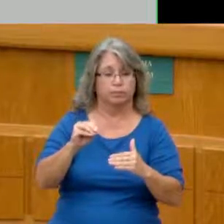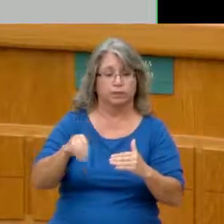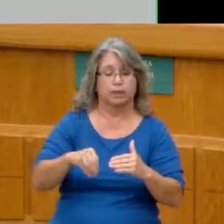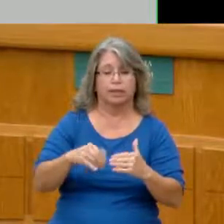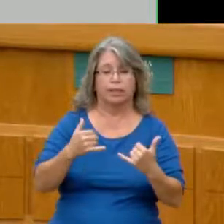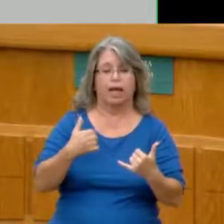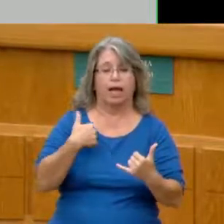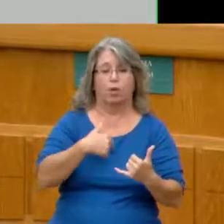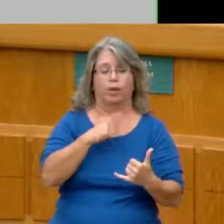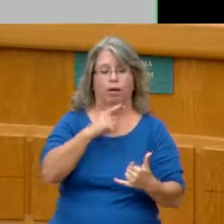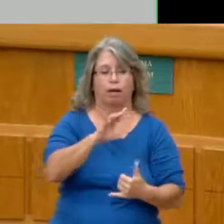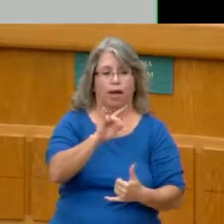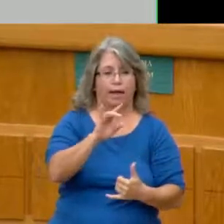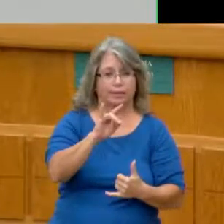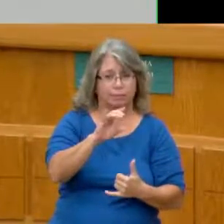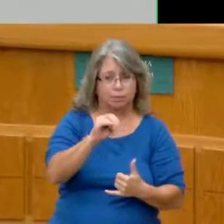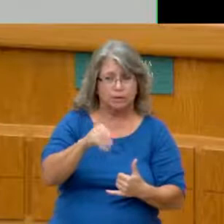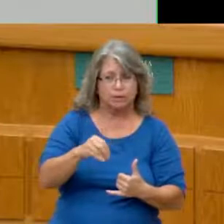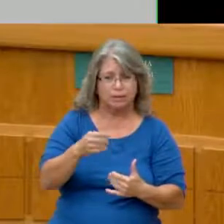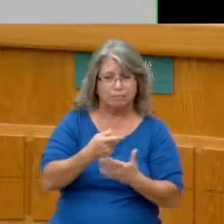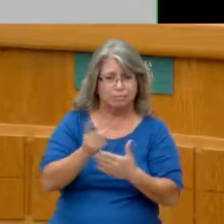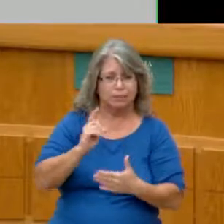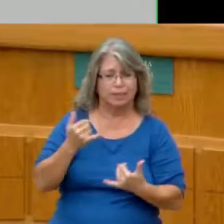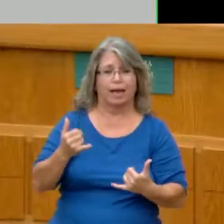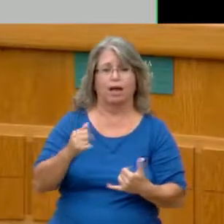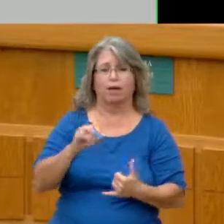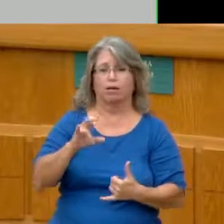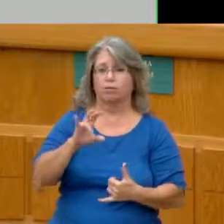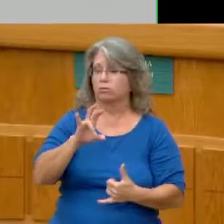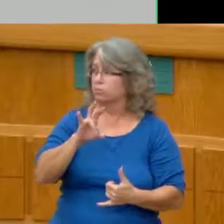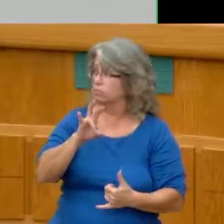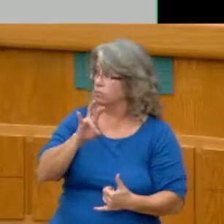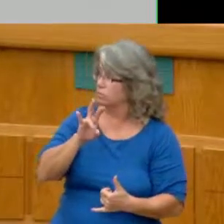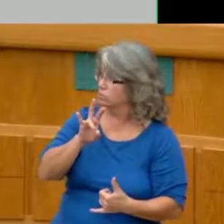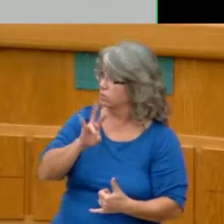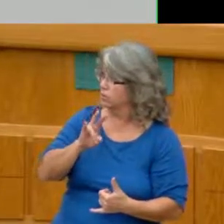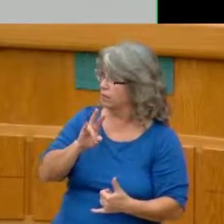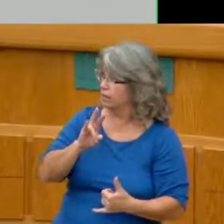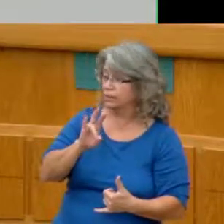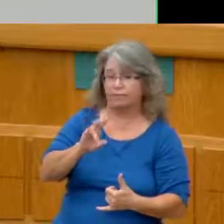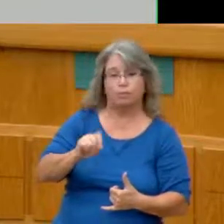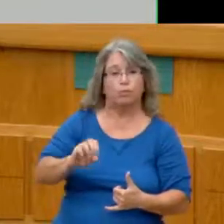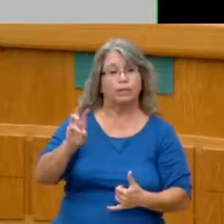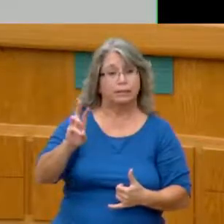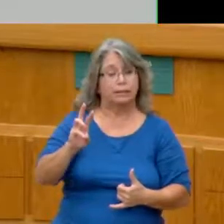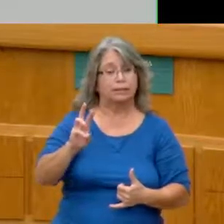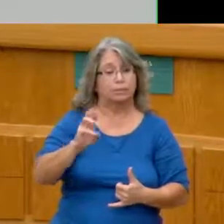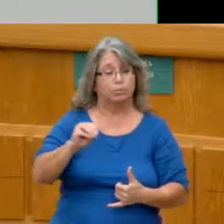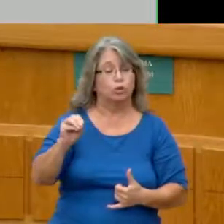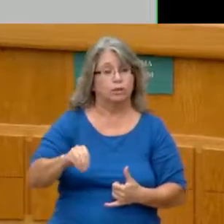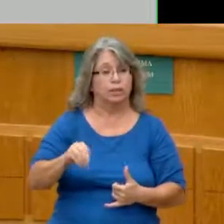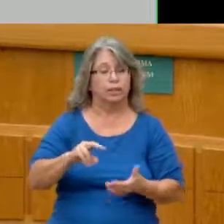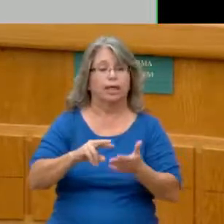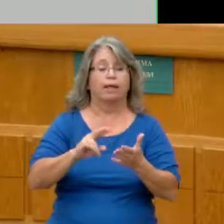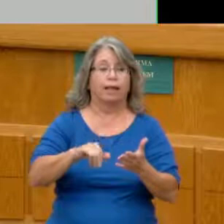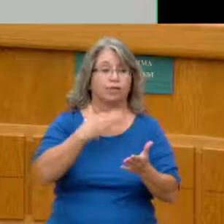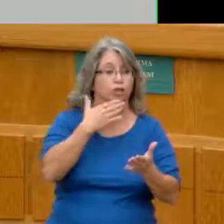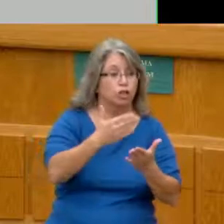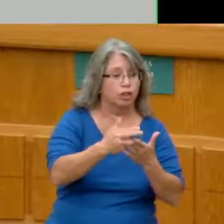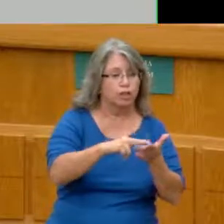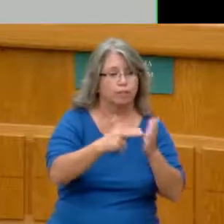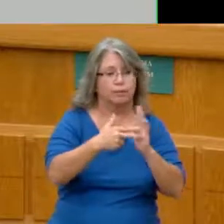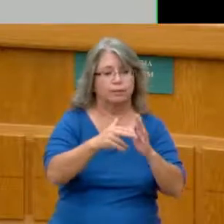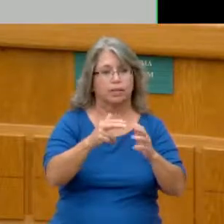we're at 7.6%. This is good. This means that there's a lot of hospital capacity that can be devoted to things other than